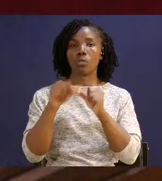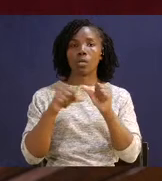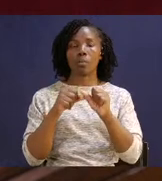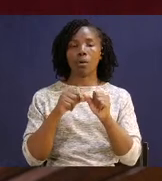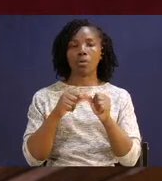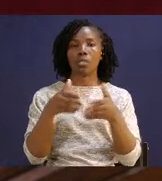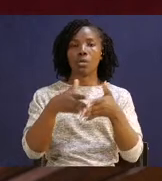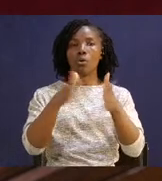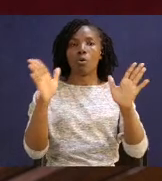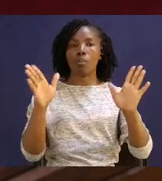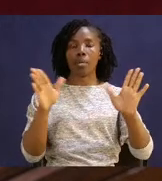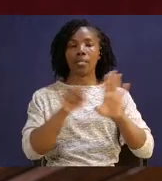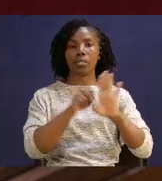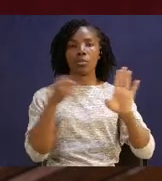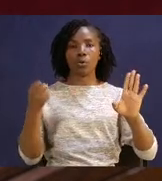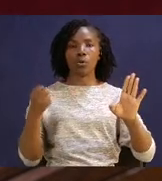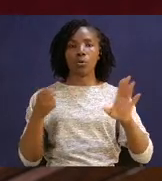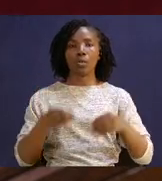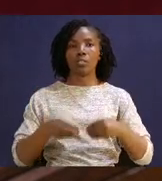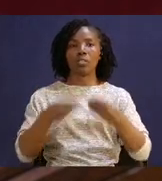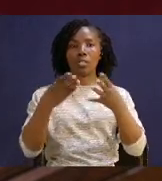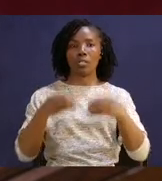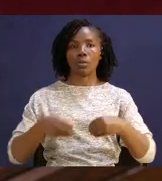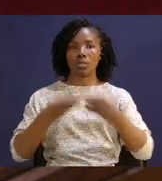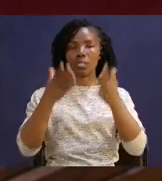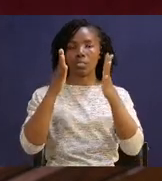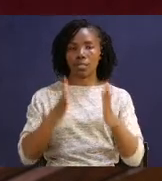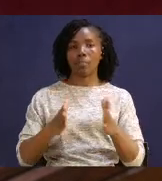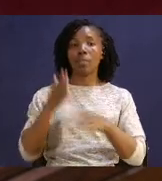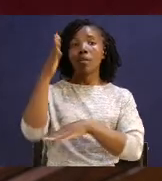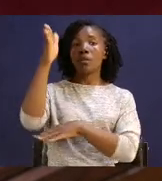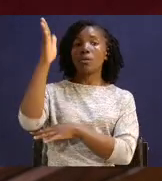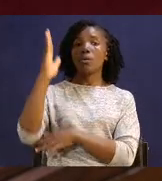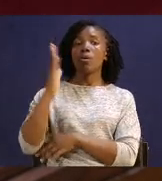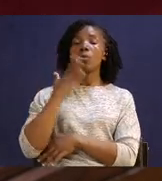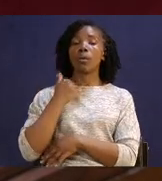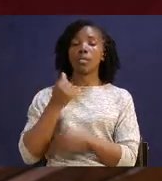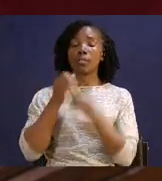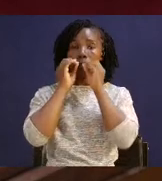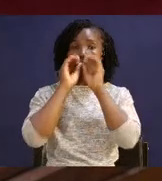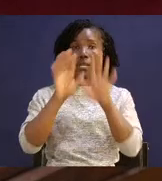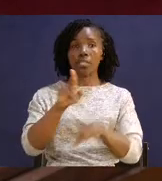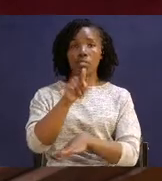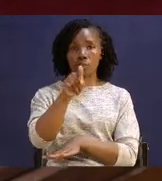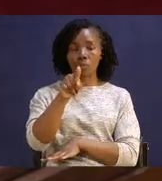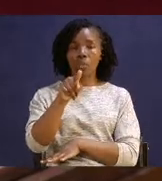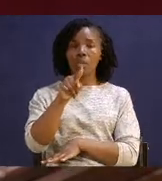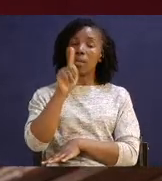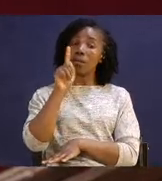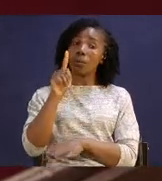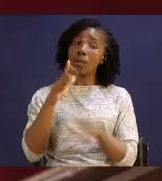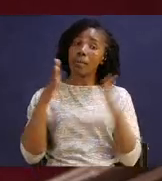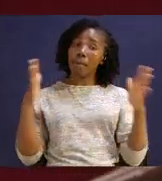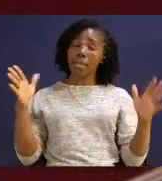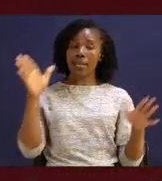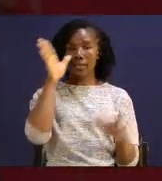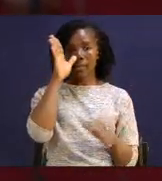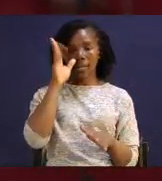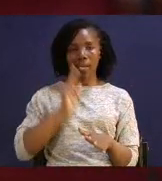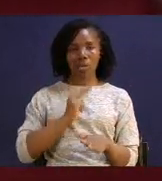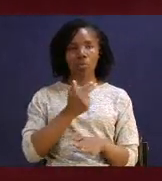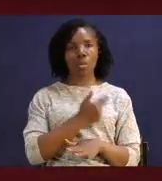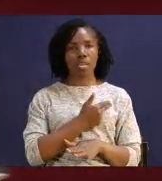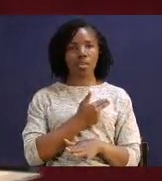door generosity, and God wants to bless you. One of the biggest lies that we have faced